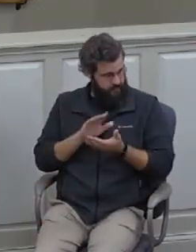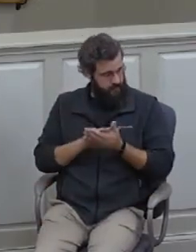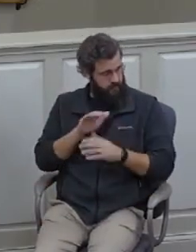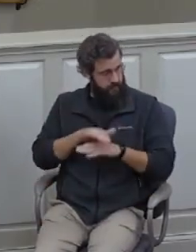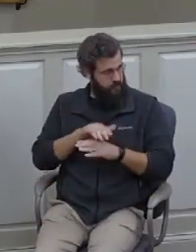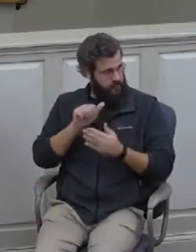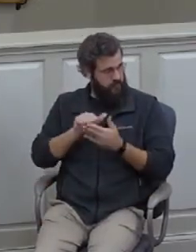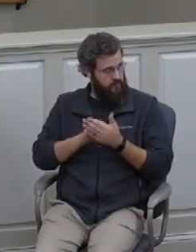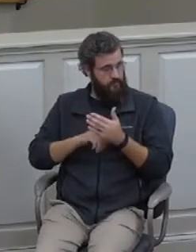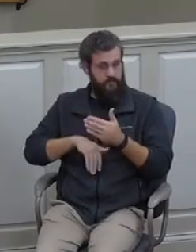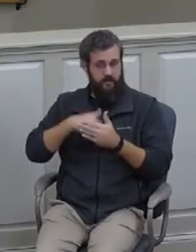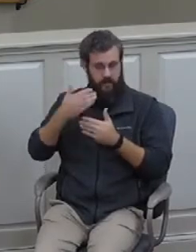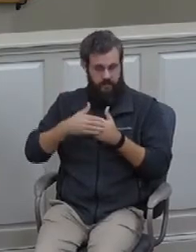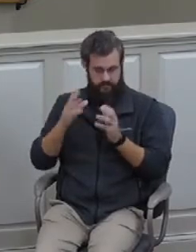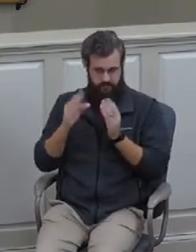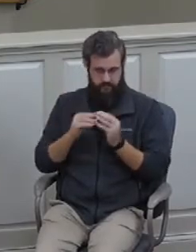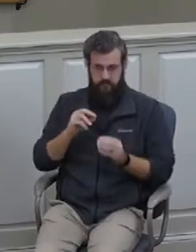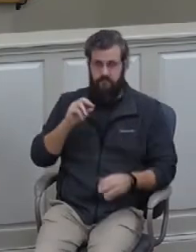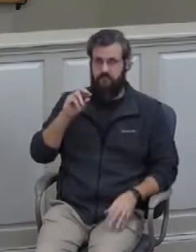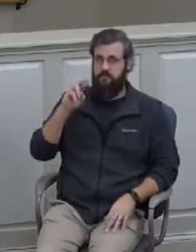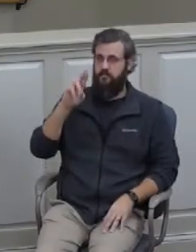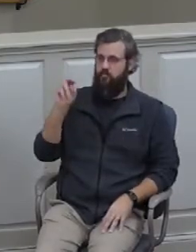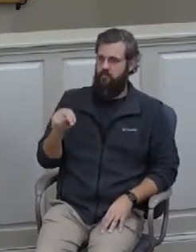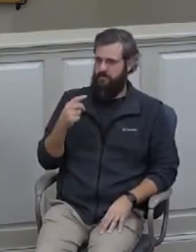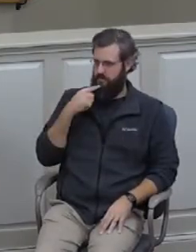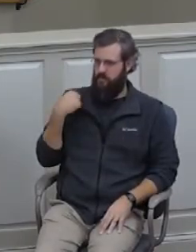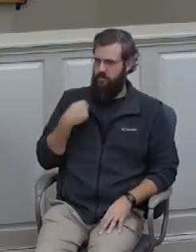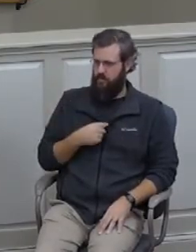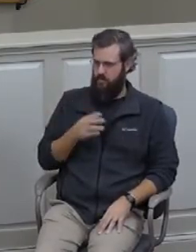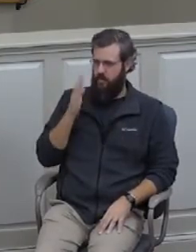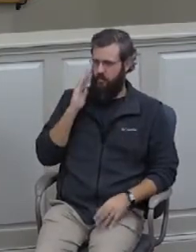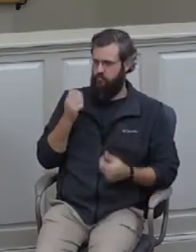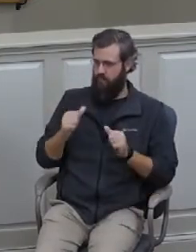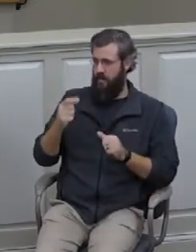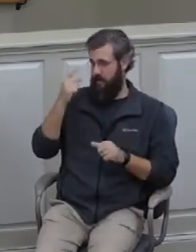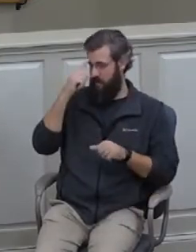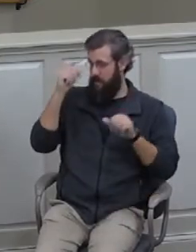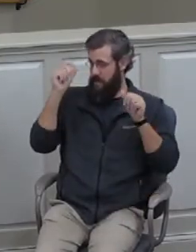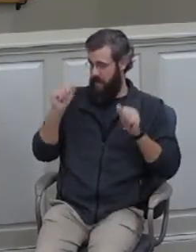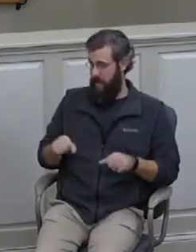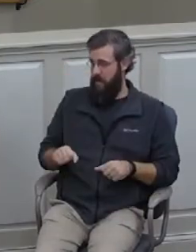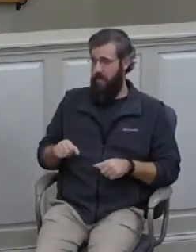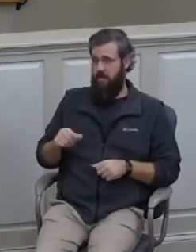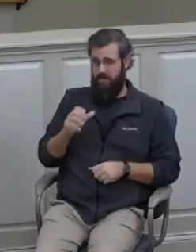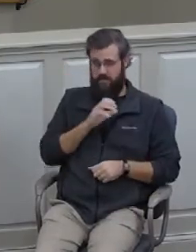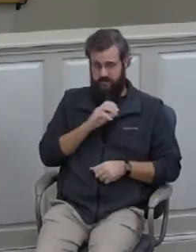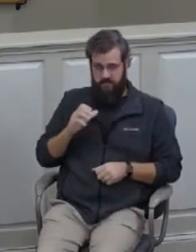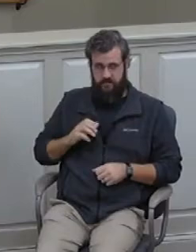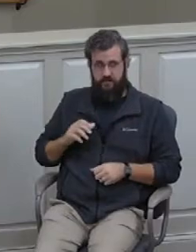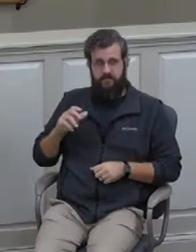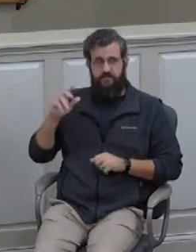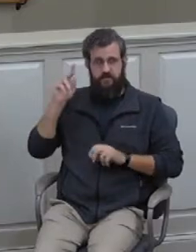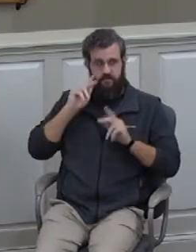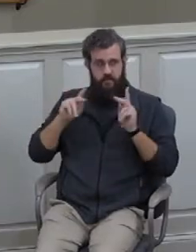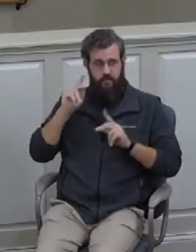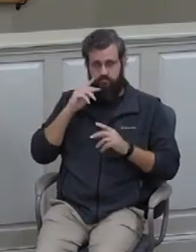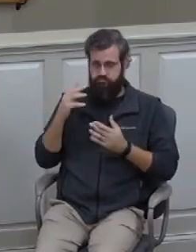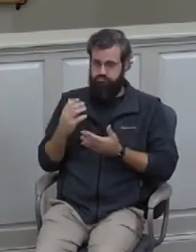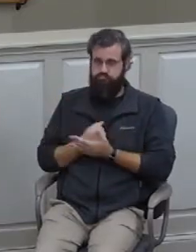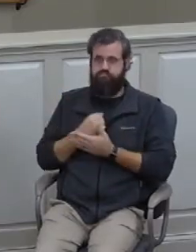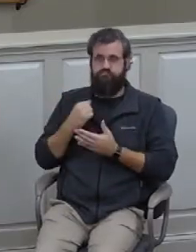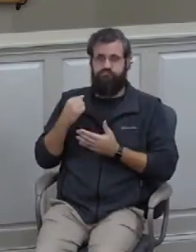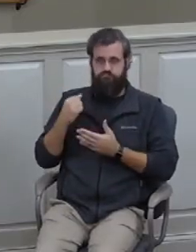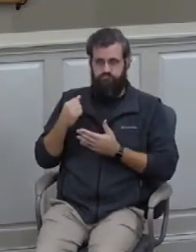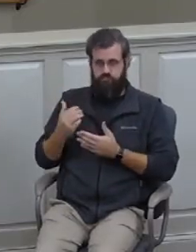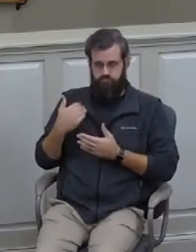next meeting, I'd appreciate it. We certainly will try to do that, and I think we can. I think it would be useful for the commission and the public just to review the findings